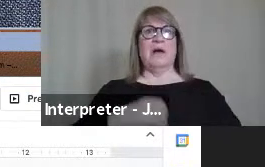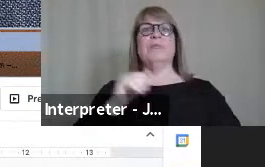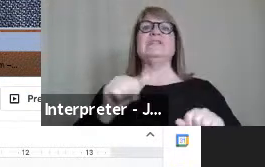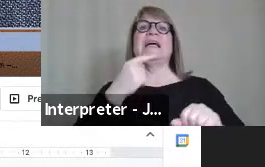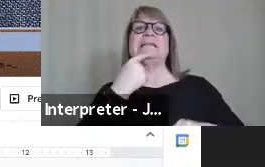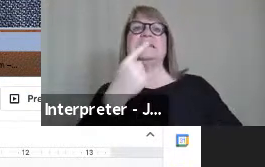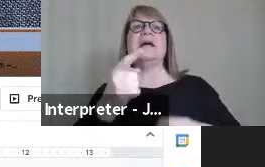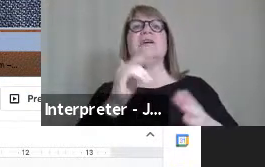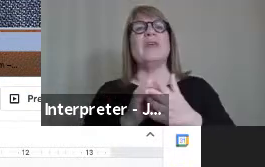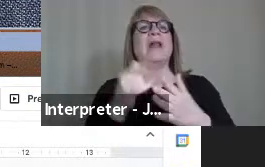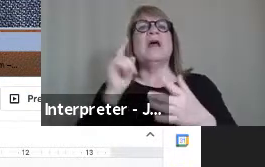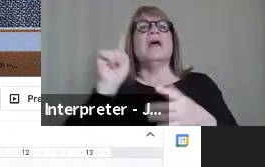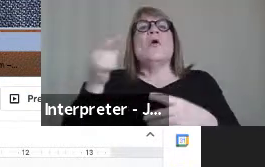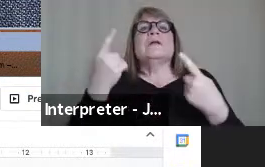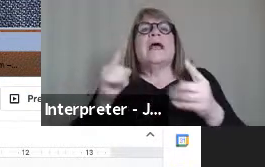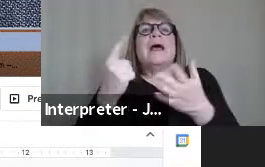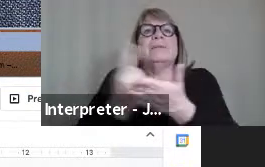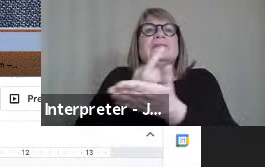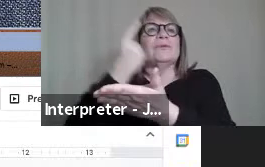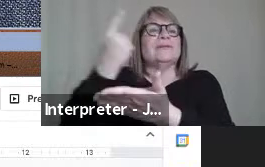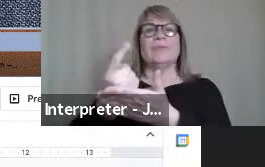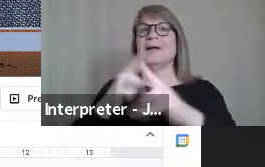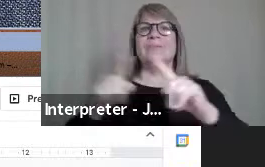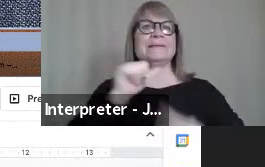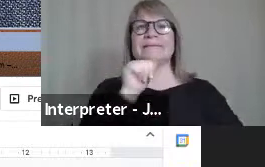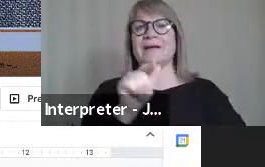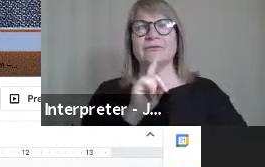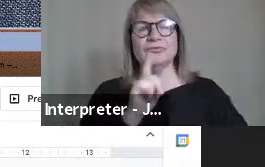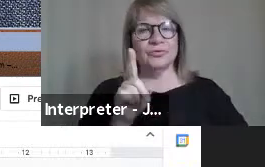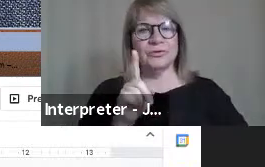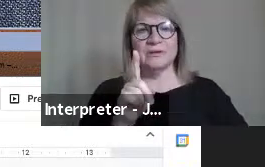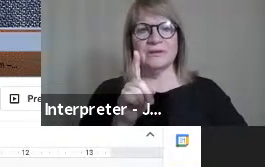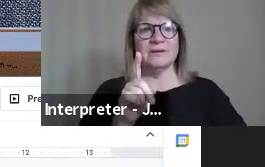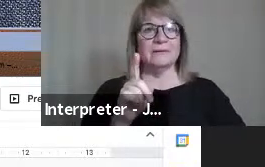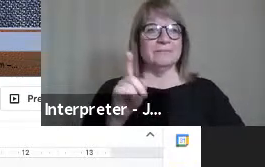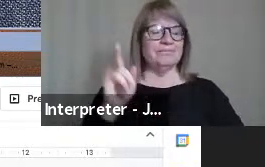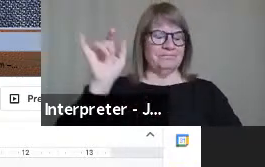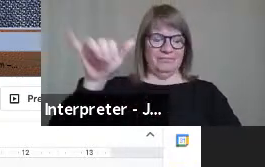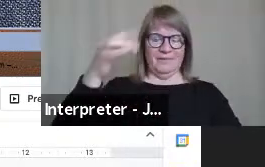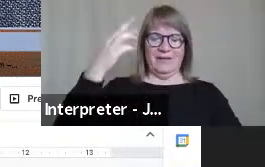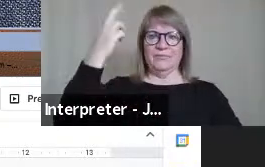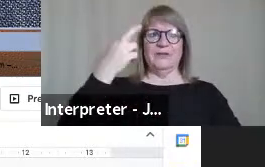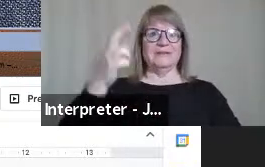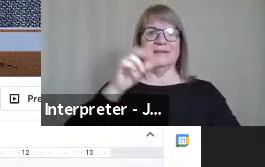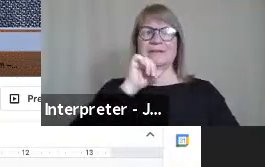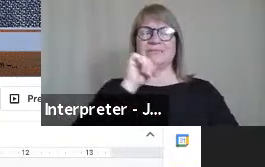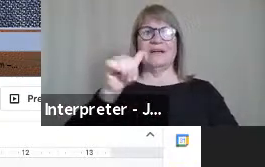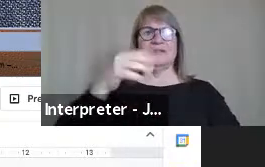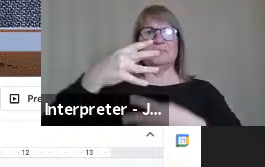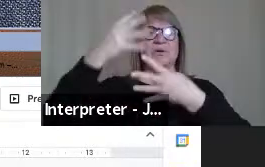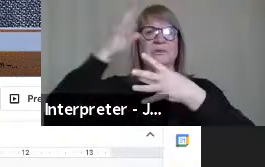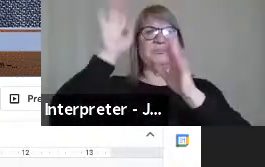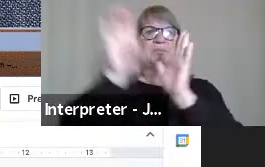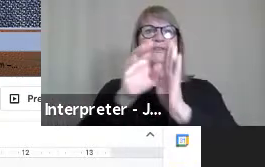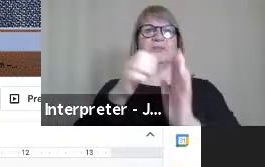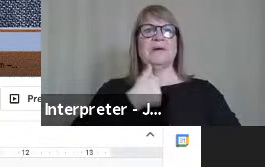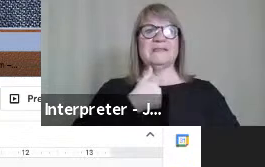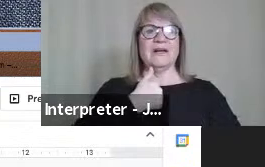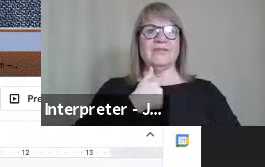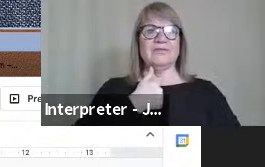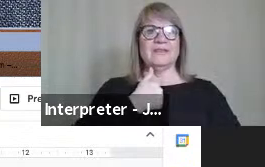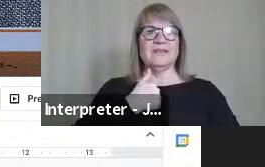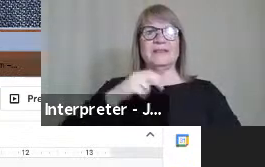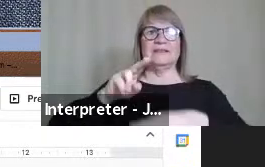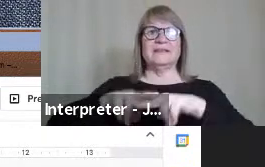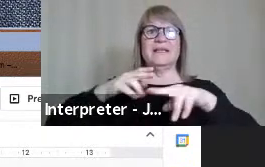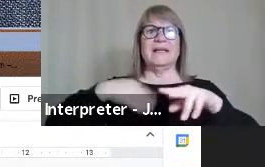it's not this is the one reason why i feel i i will not often post pictures of myself uh sitting in my